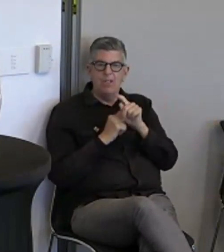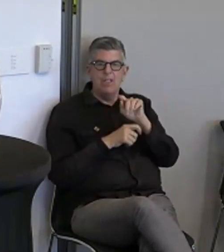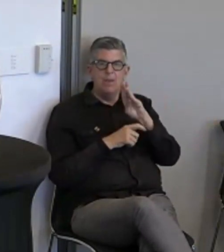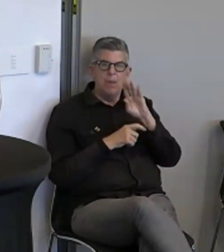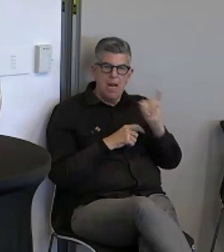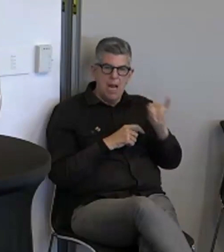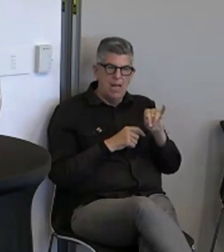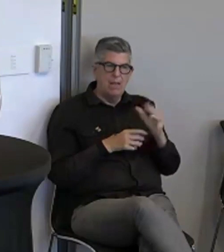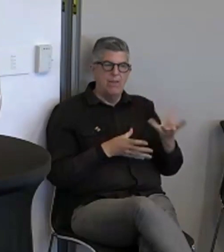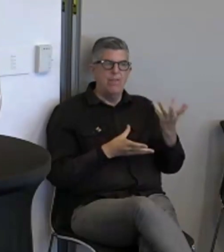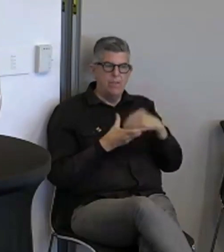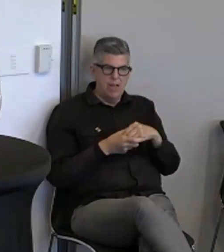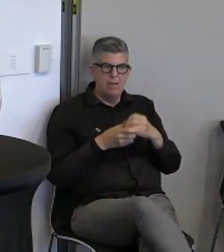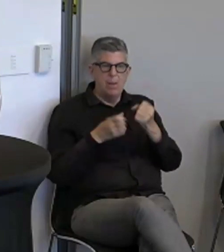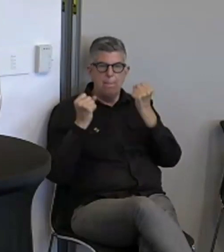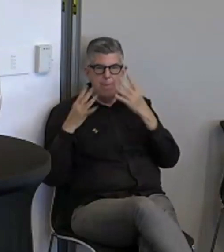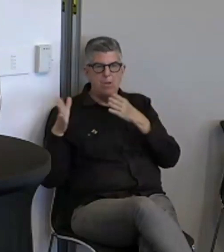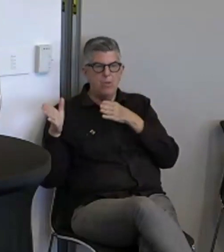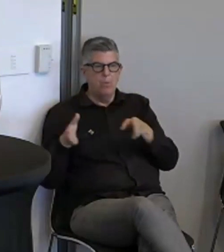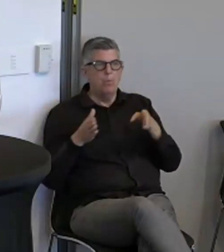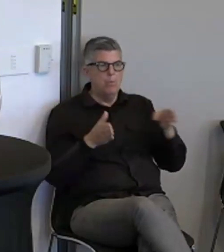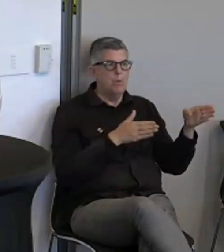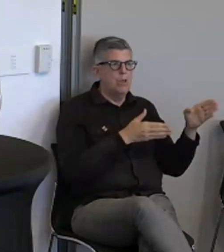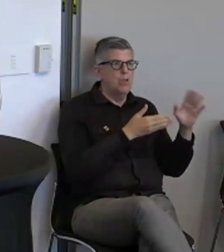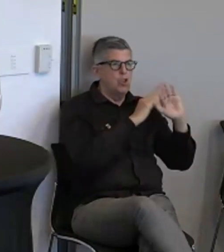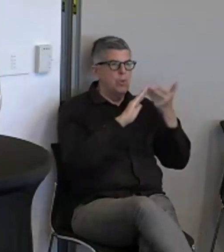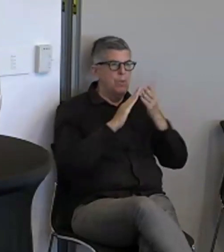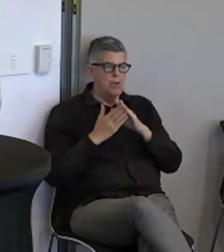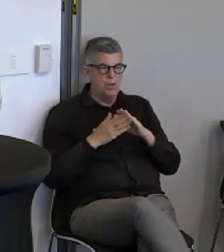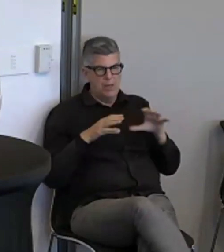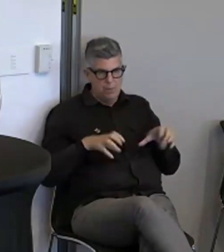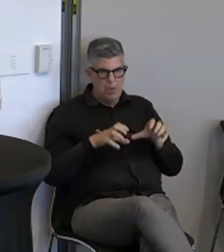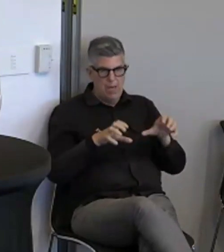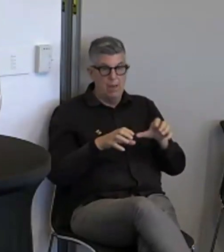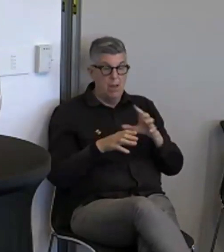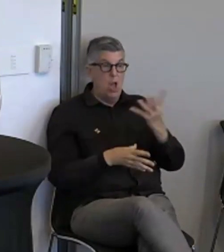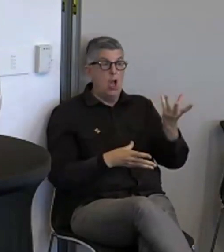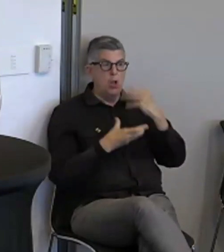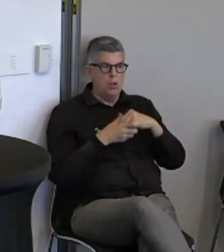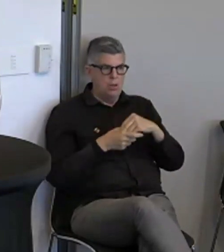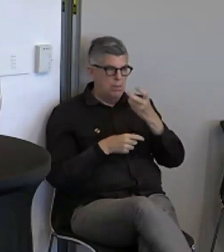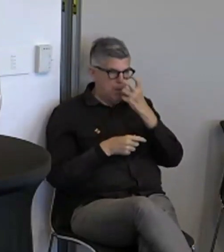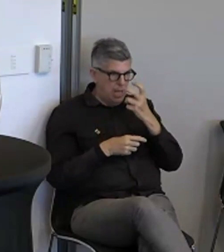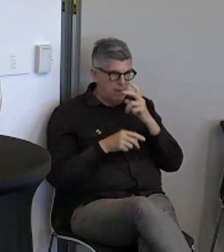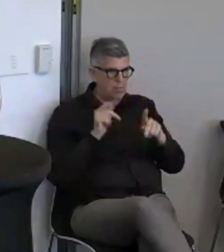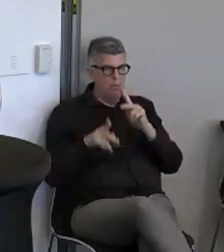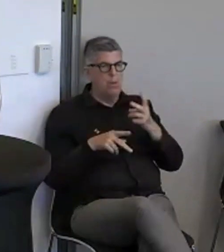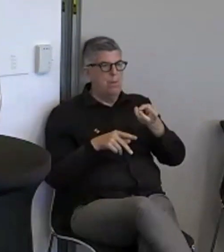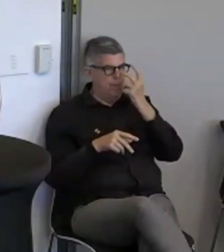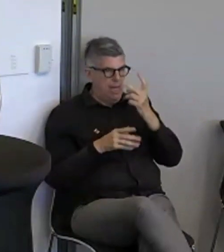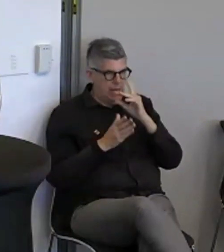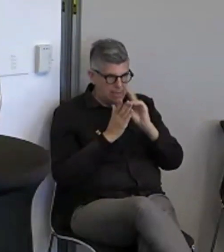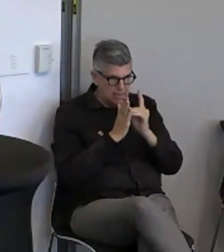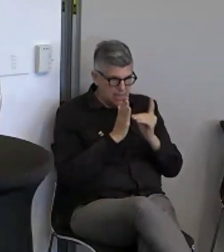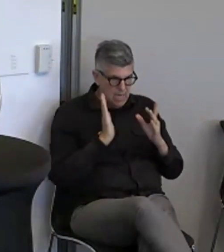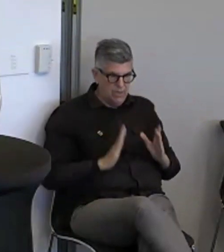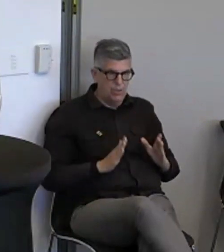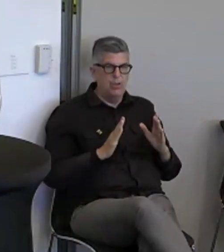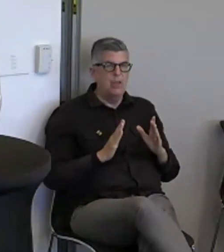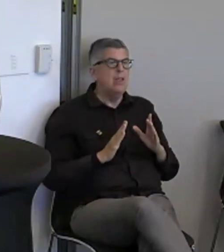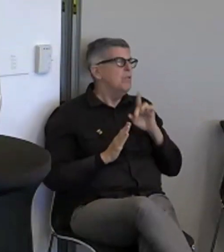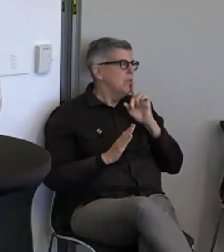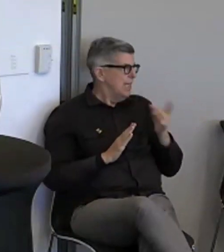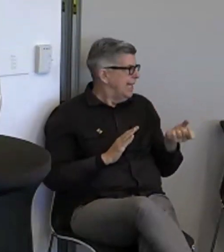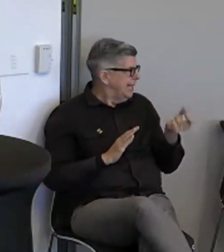communities of practice that include blind people and blind designers and really understand what the stakes